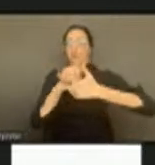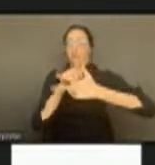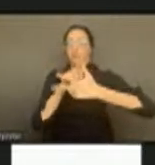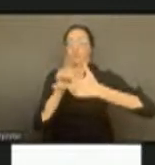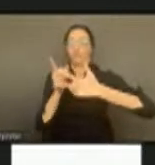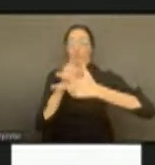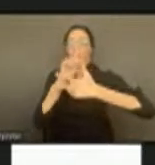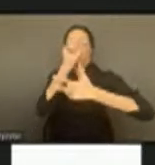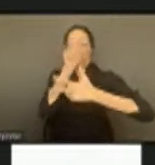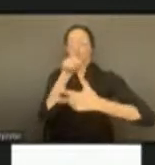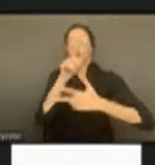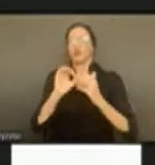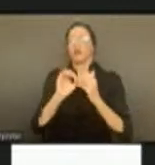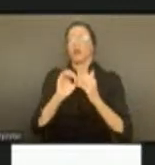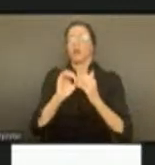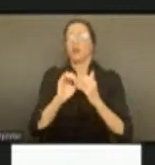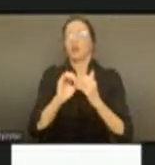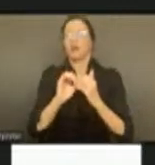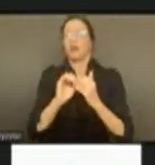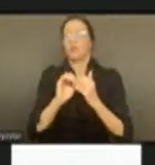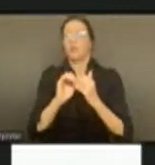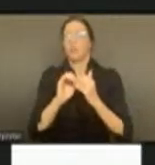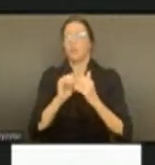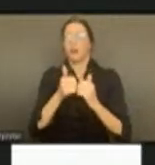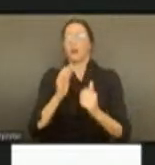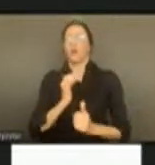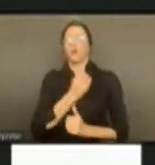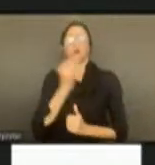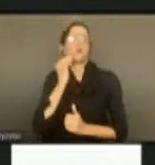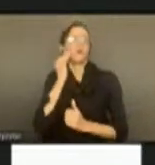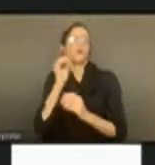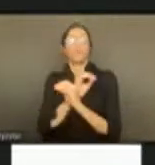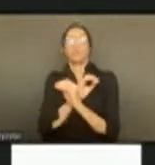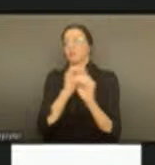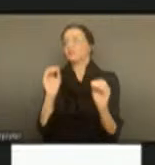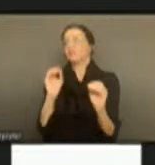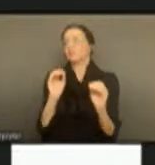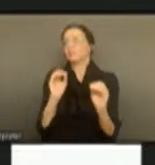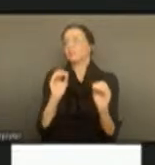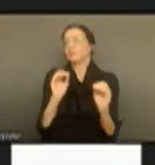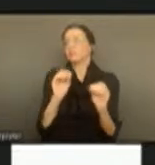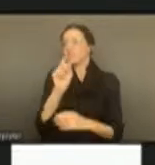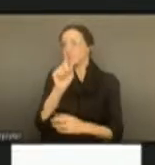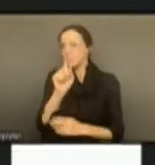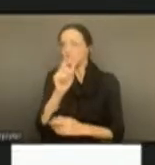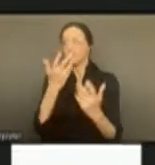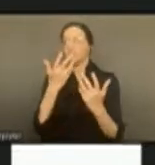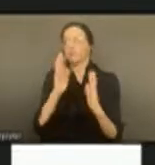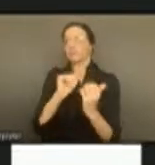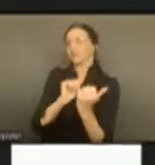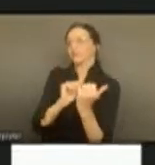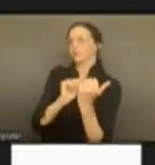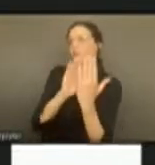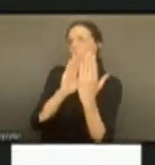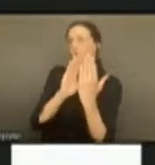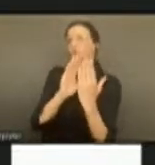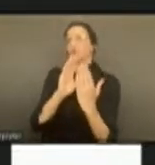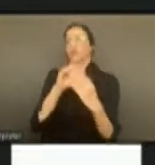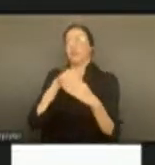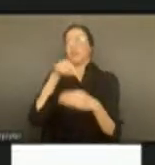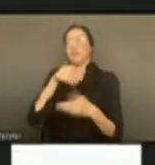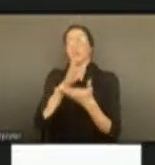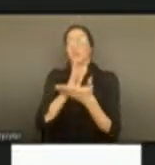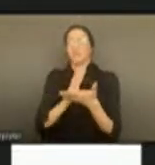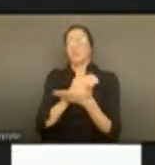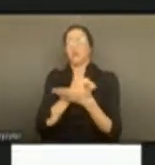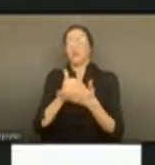houseless neighbors being considered and their interests prioritized in this budget process? They often don't have the resources to join these calls, and so I want